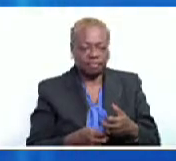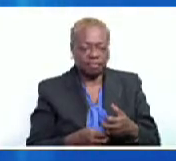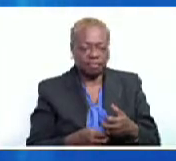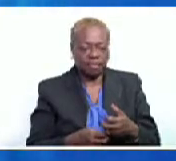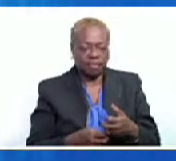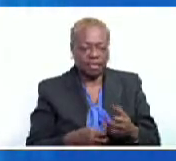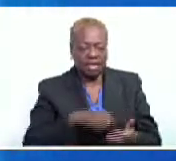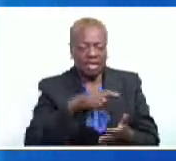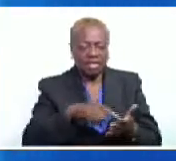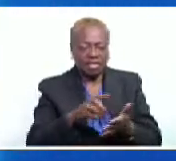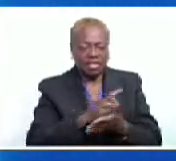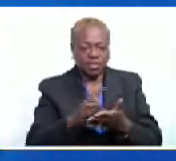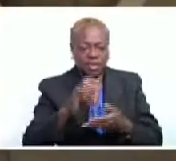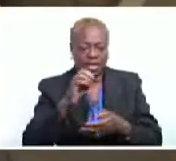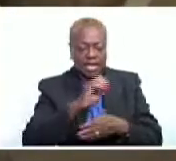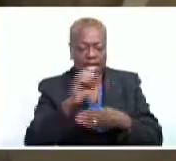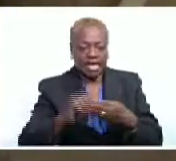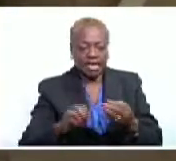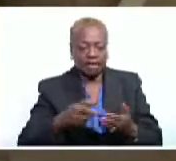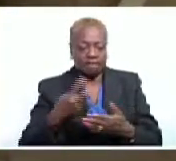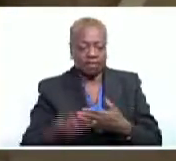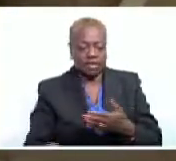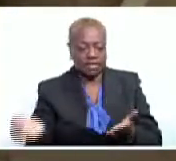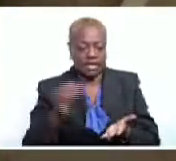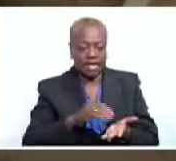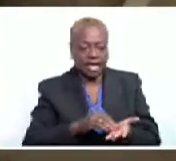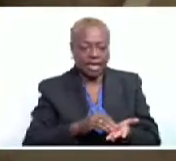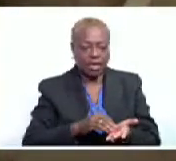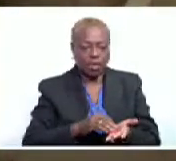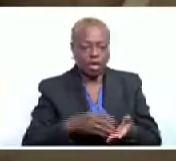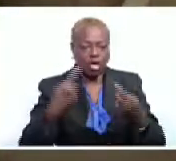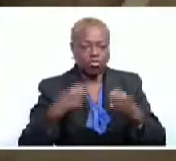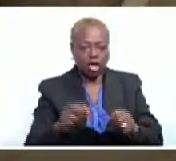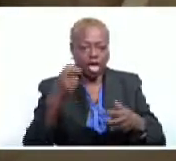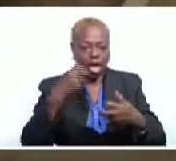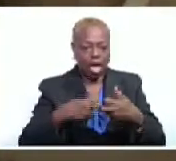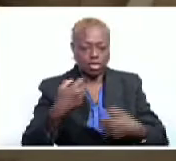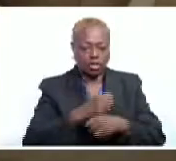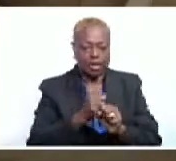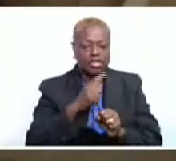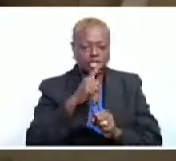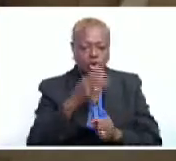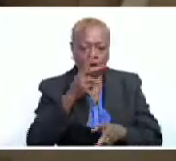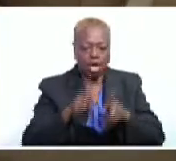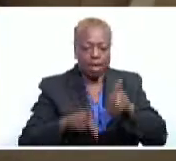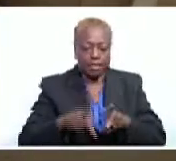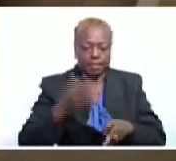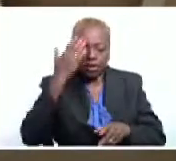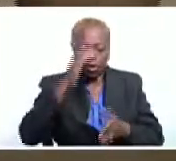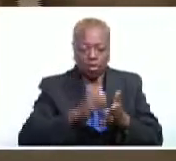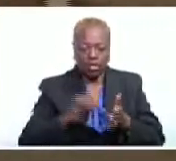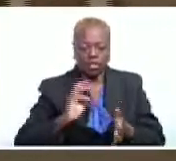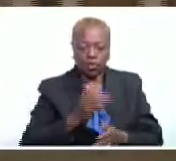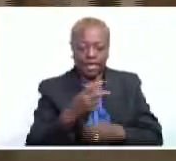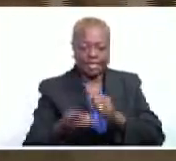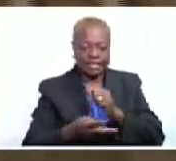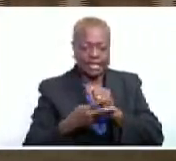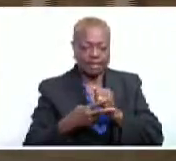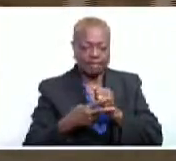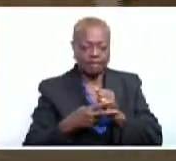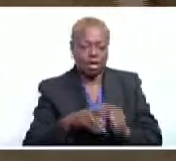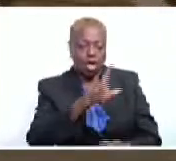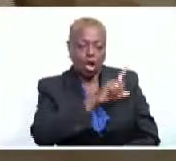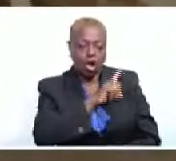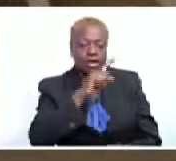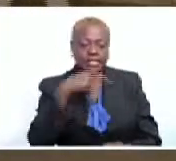this weekend, it falls again, but we're trying very hard to make sure that people know we're safe. Lawrence says the hotel